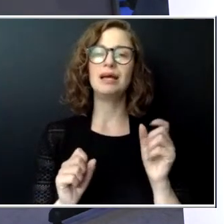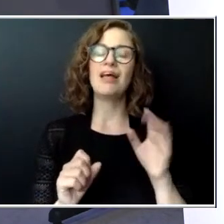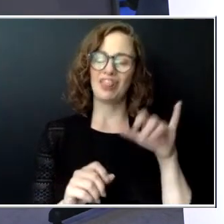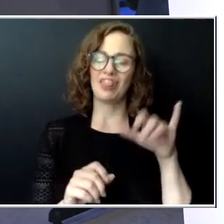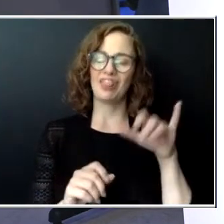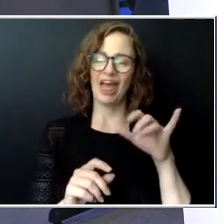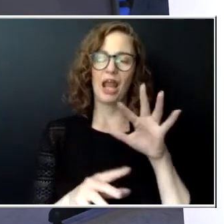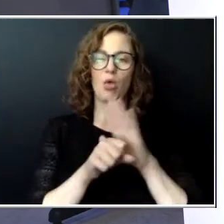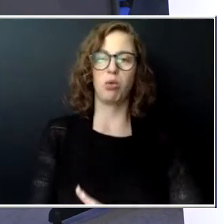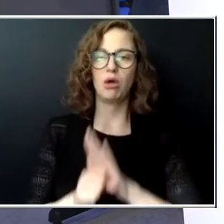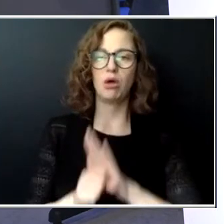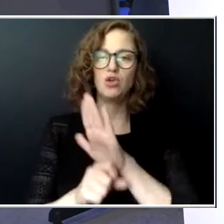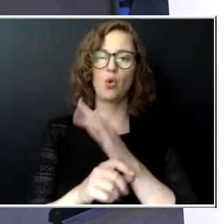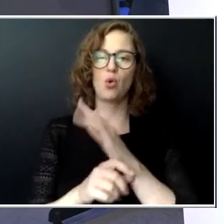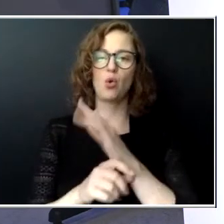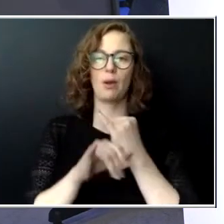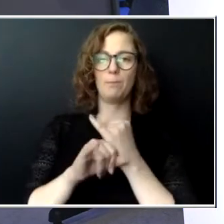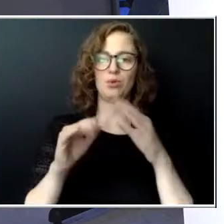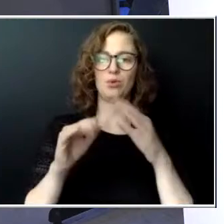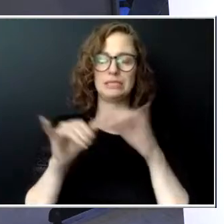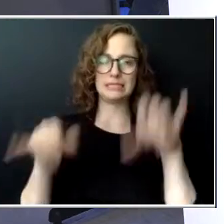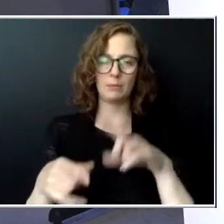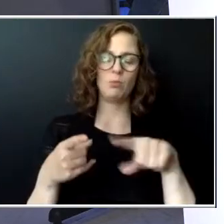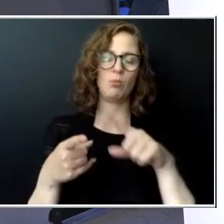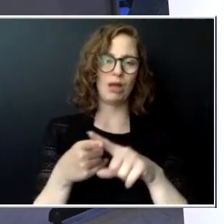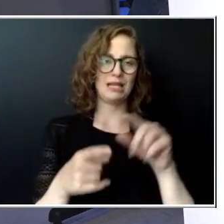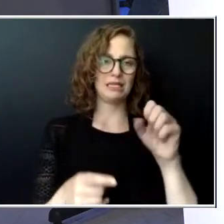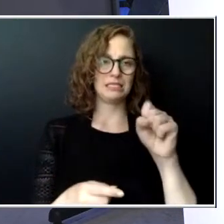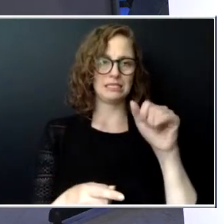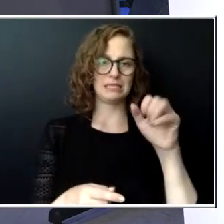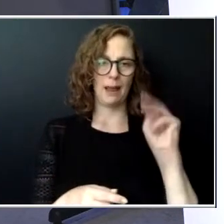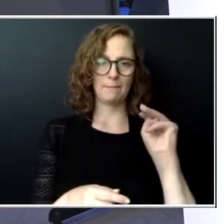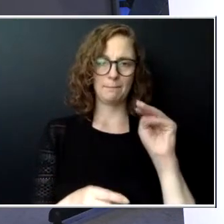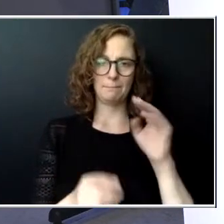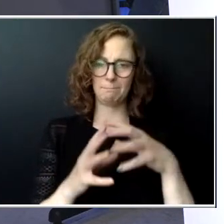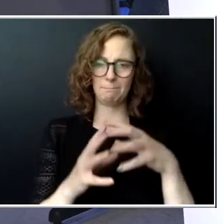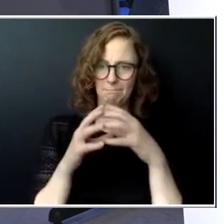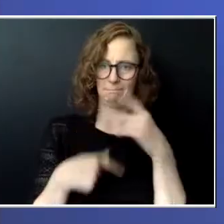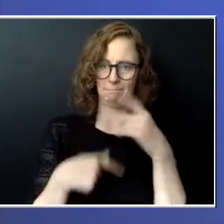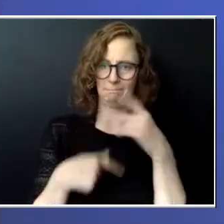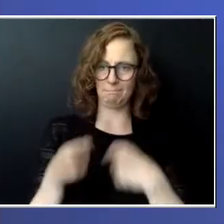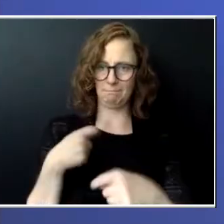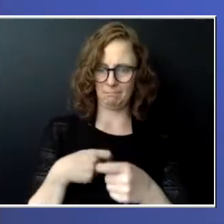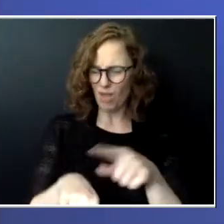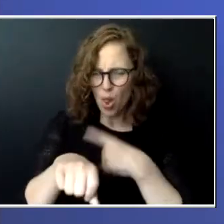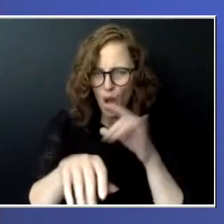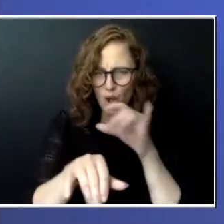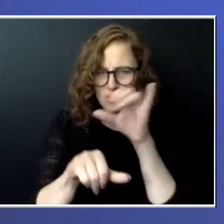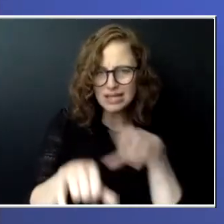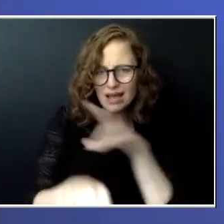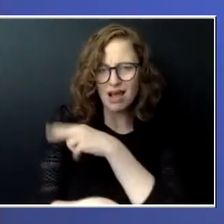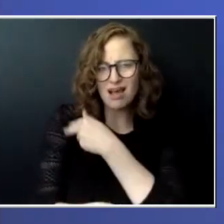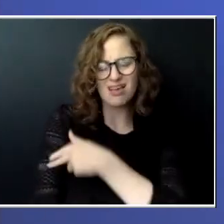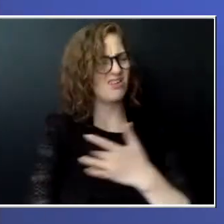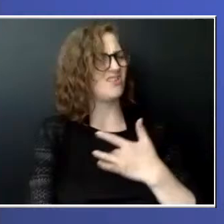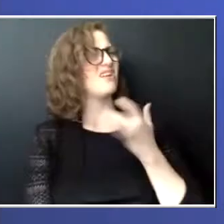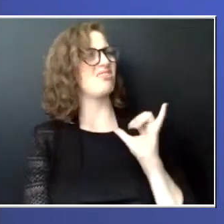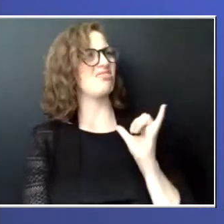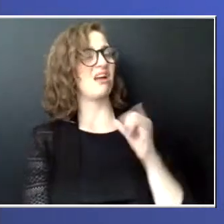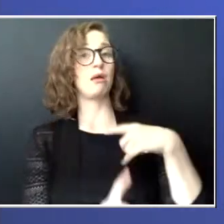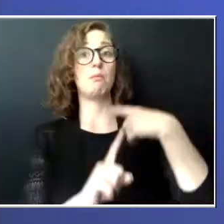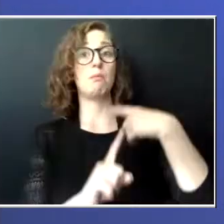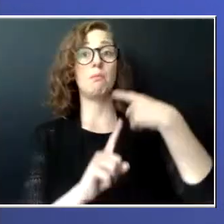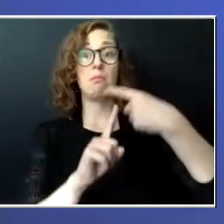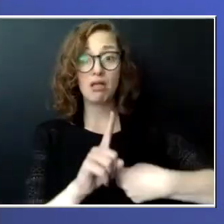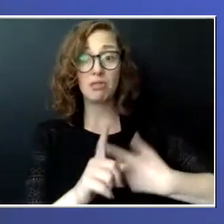did you spend in the hospital? What was that recovery like? It seemed like nearly a month, Okay. but when I look back at it, it was closer to maybe 3